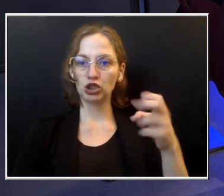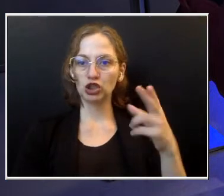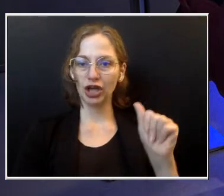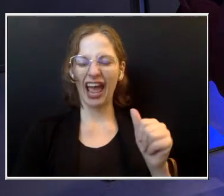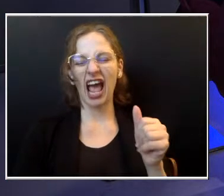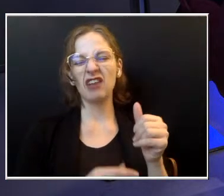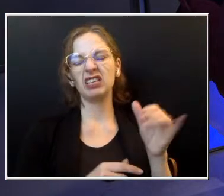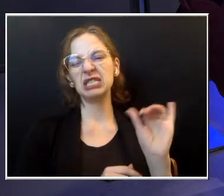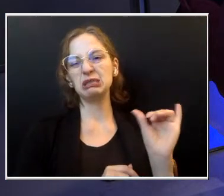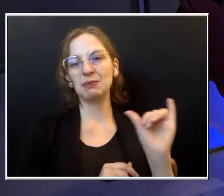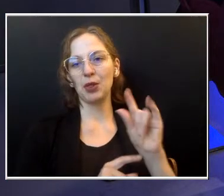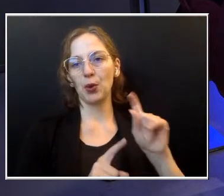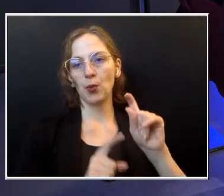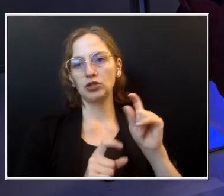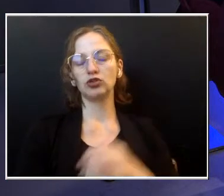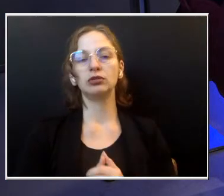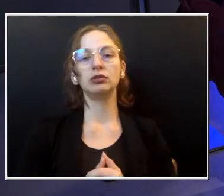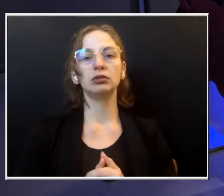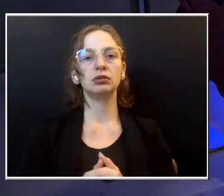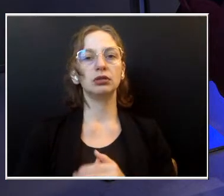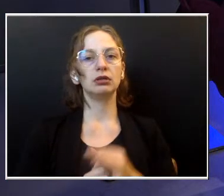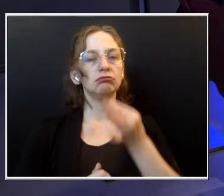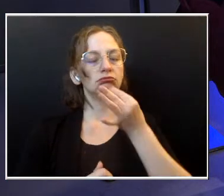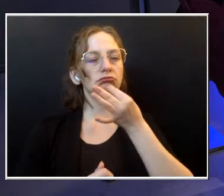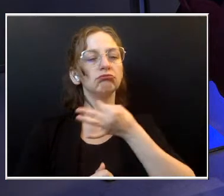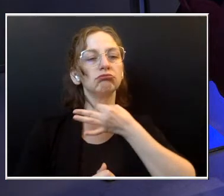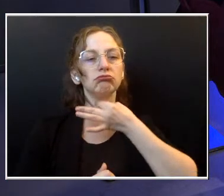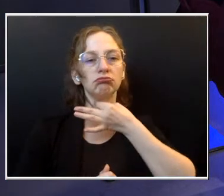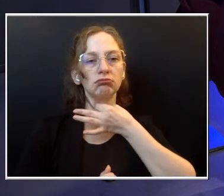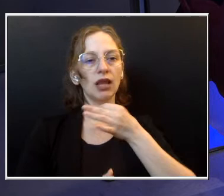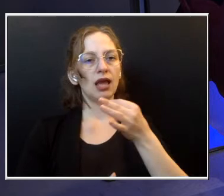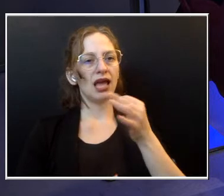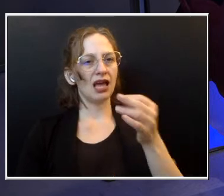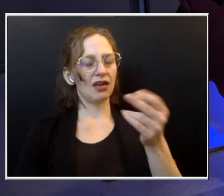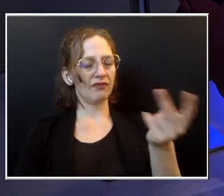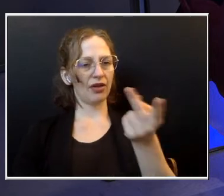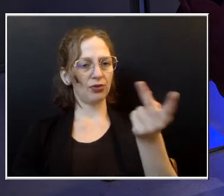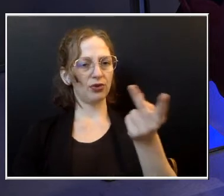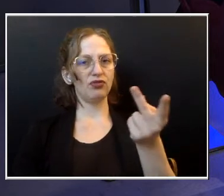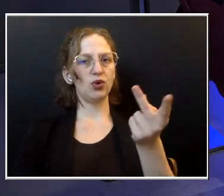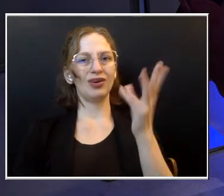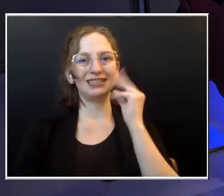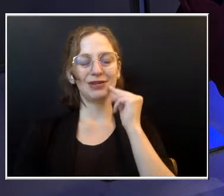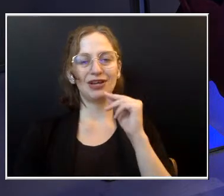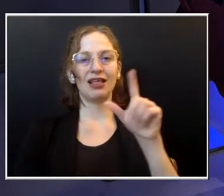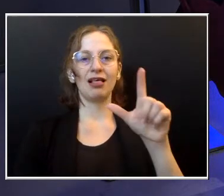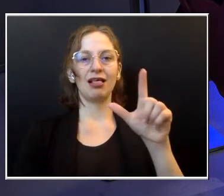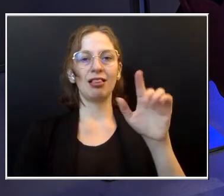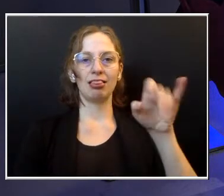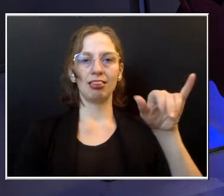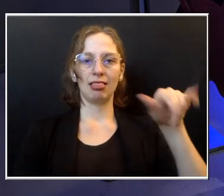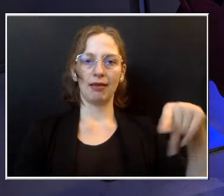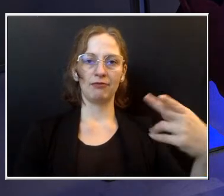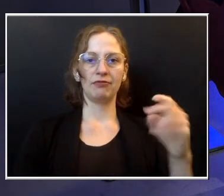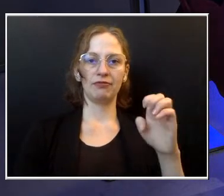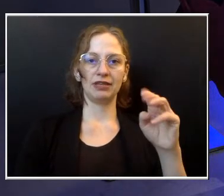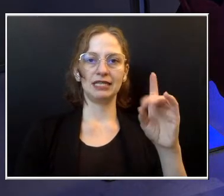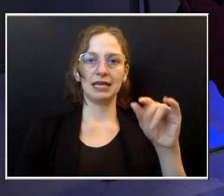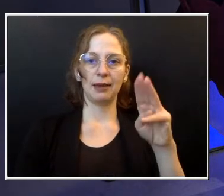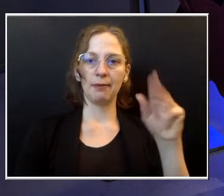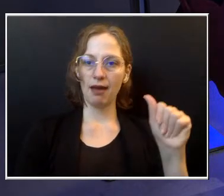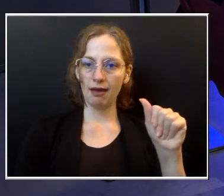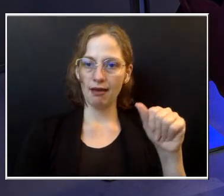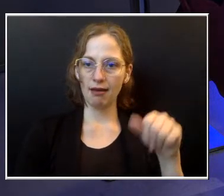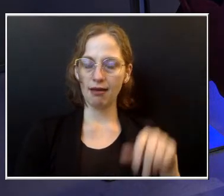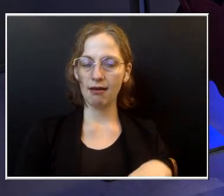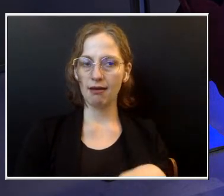have had any issues with lymphedema and if there are concerns that continued surgeries could increase the odds of having lymphedema. So I'll start with you,